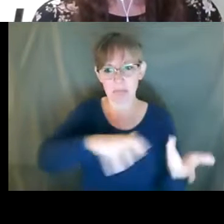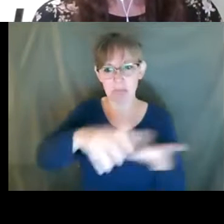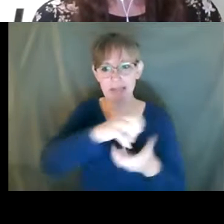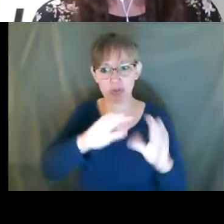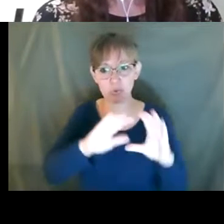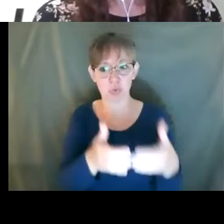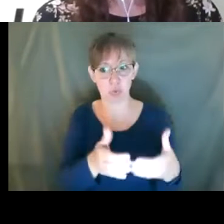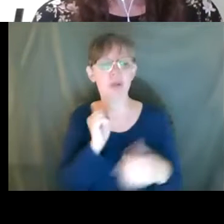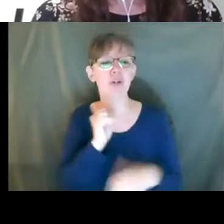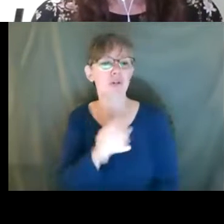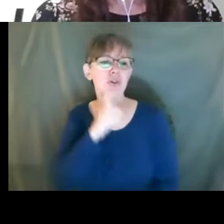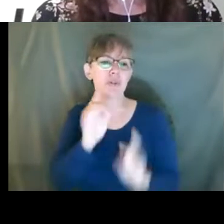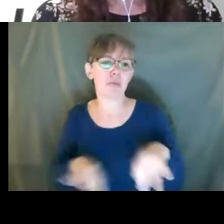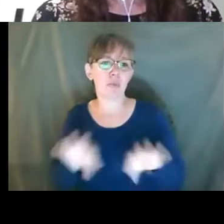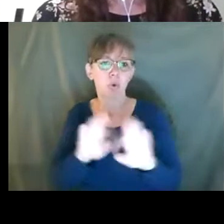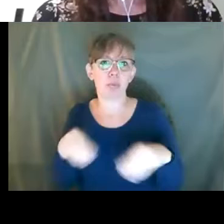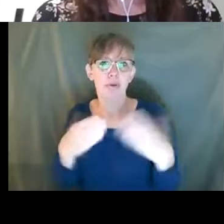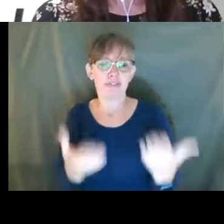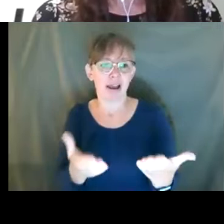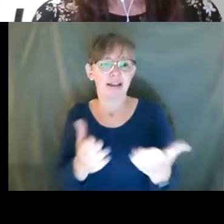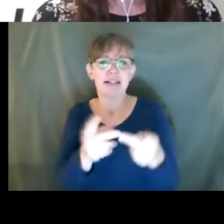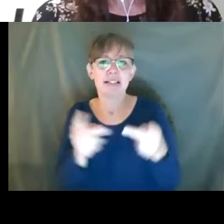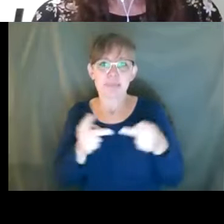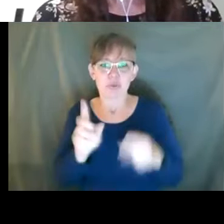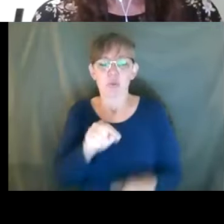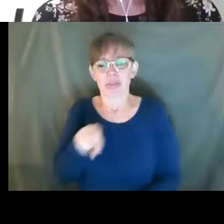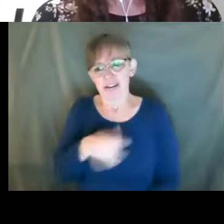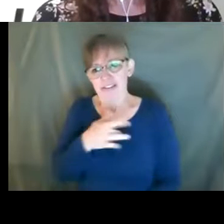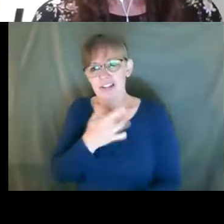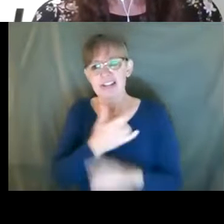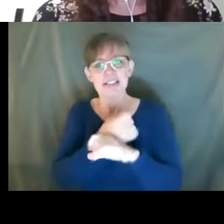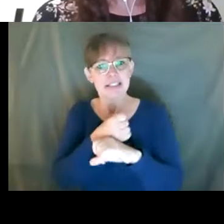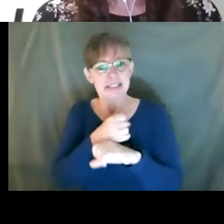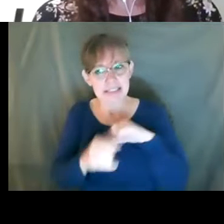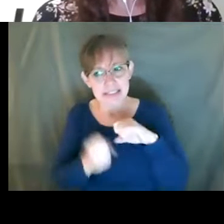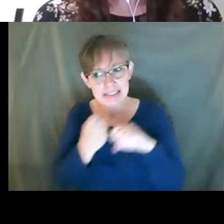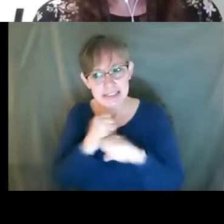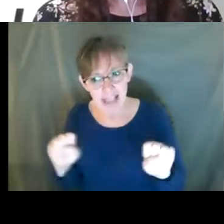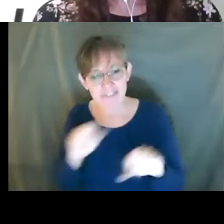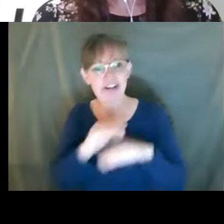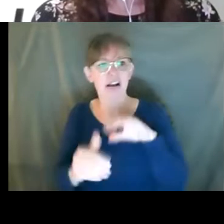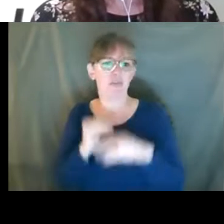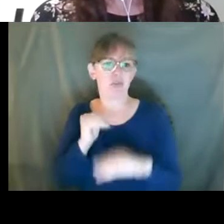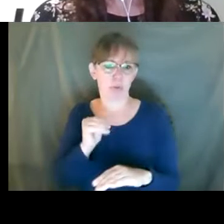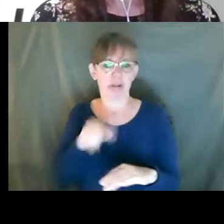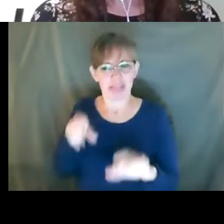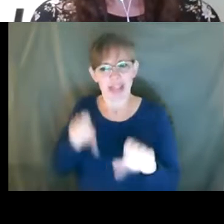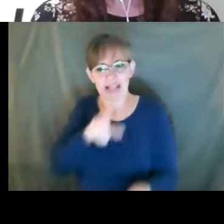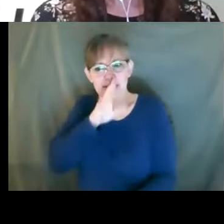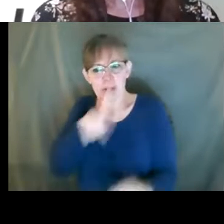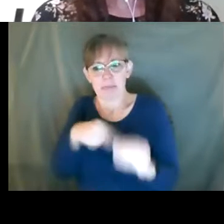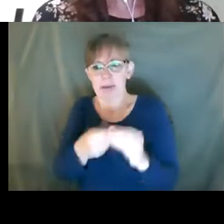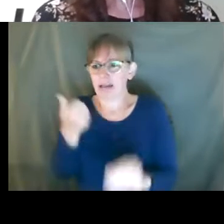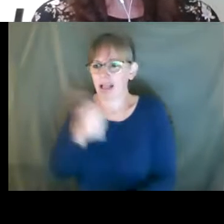safe and comfortable, where they can feel free to discuss any age-related or generational issues with their